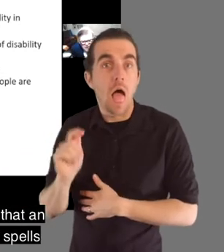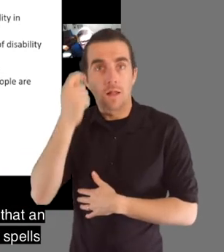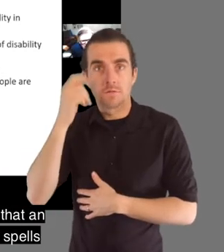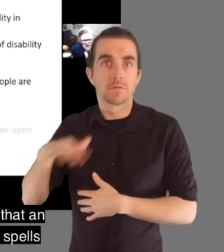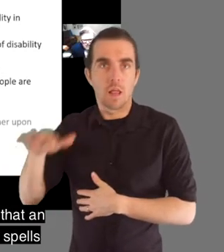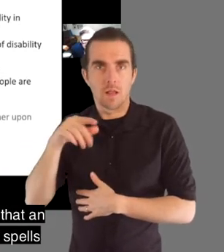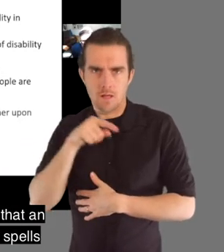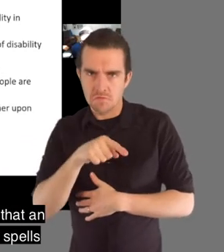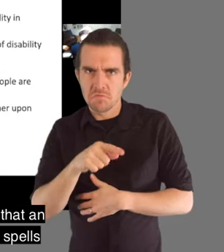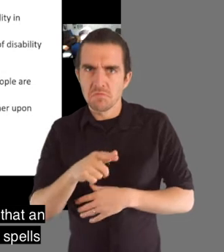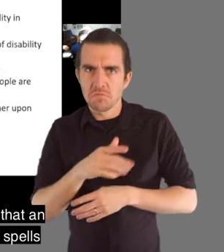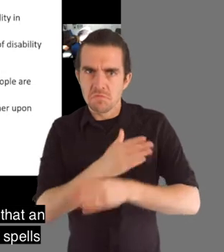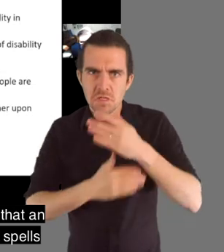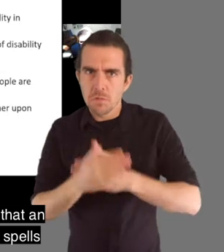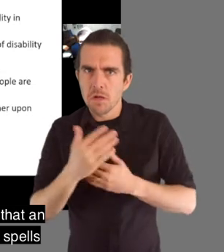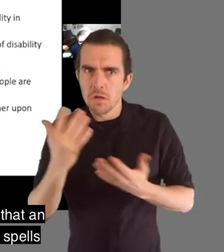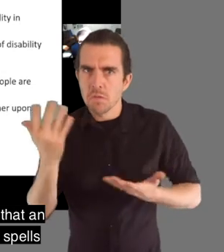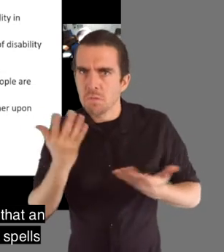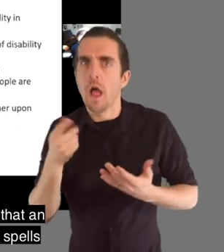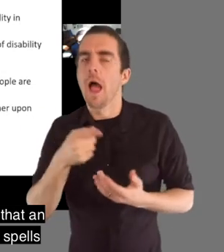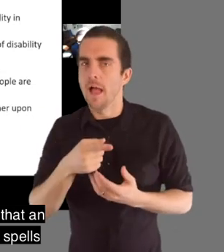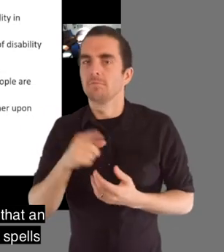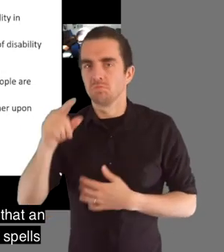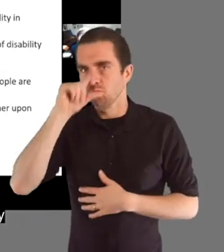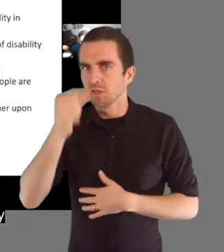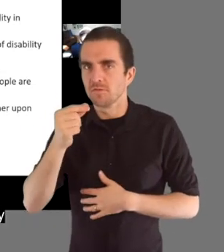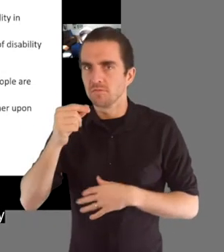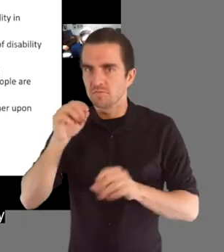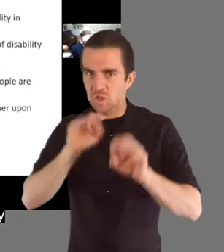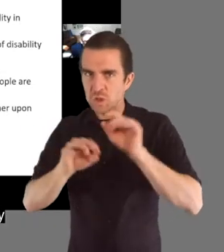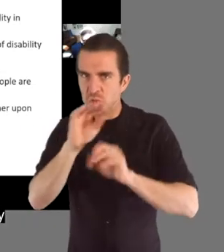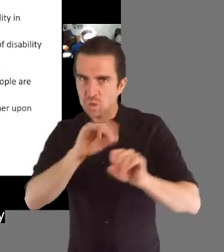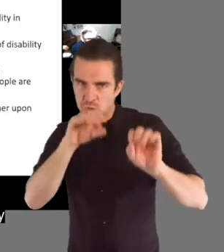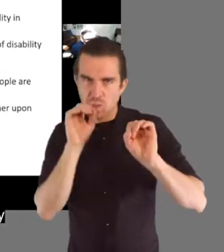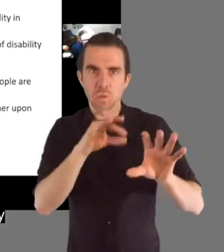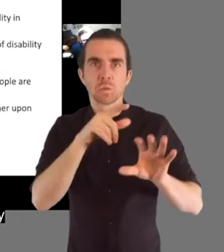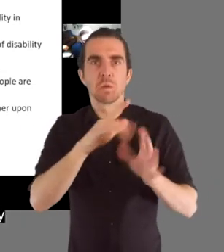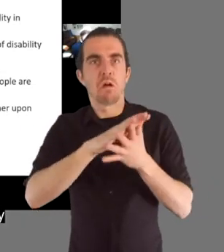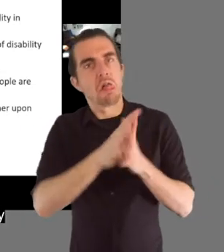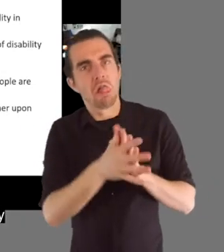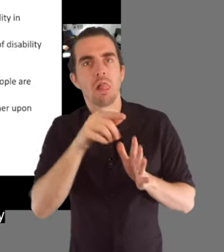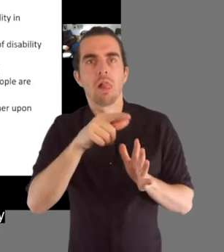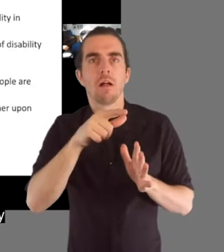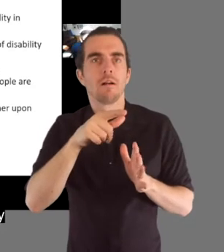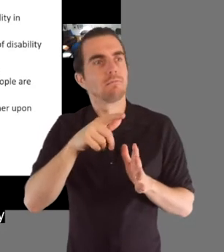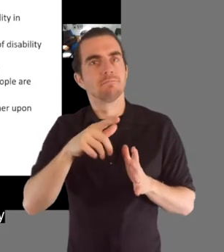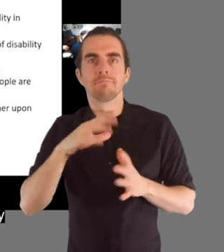Witchcraft. Many Kenyans believe that an impairment results from witchcraft spells placed either upon the family or the disabled person.